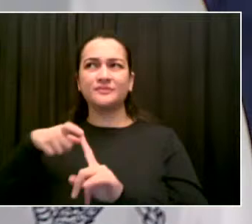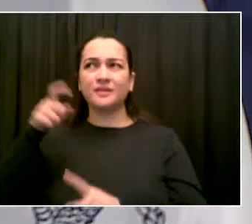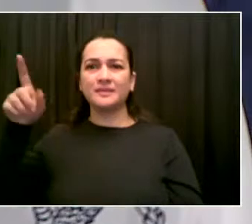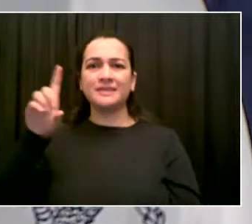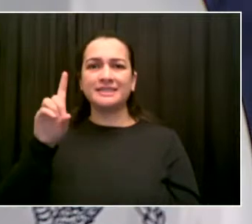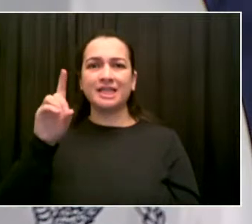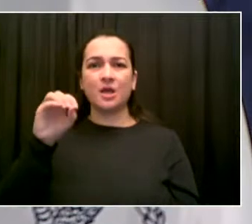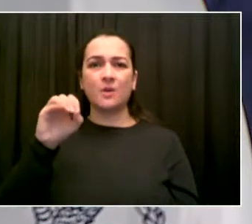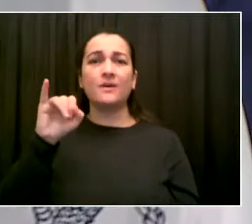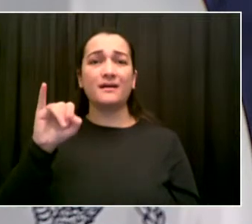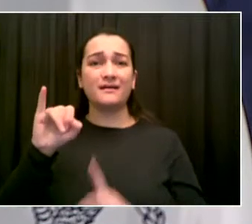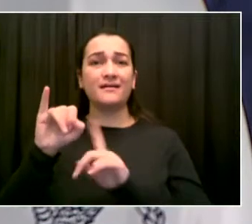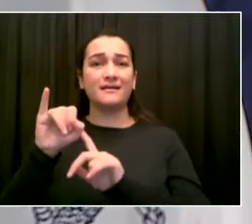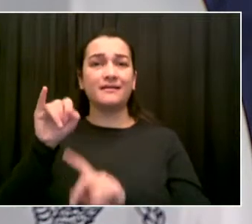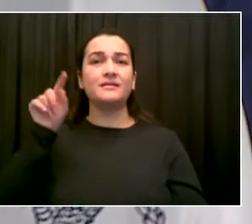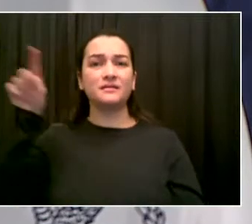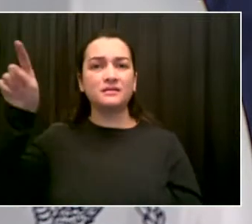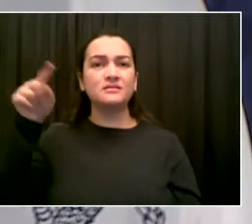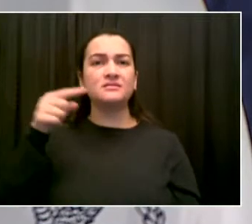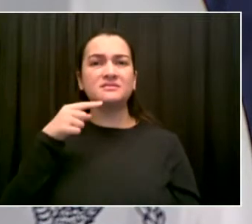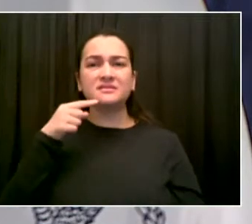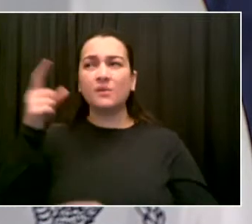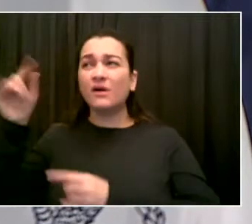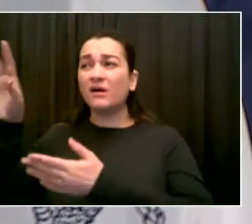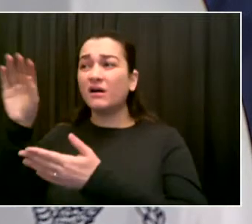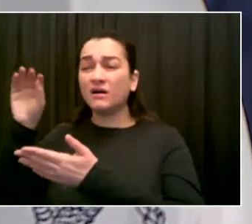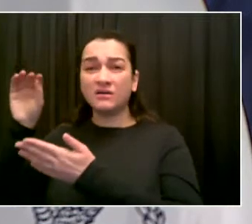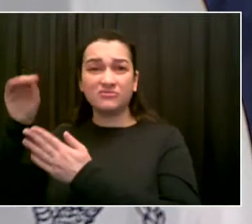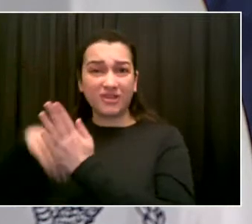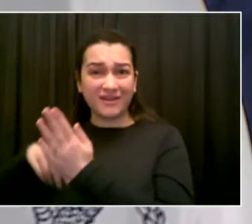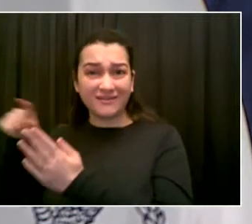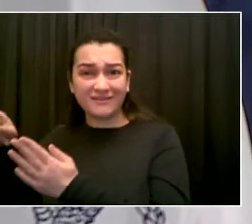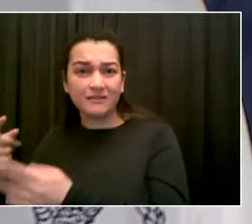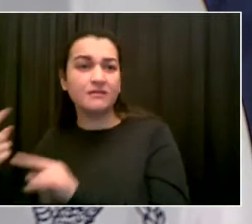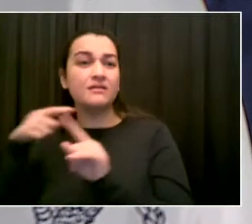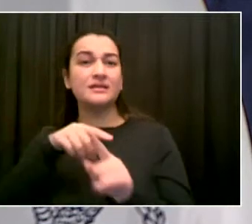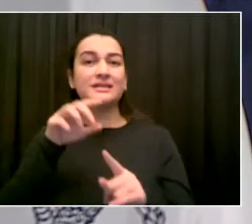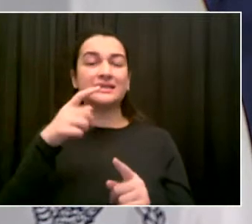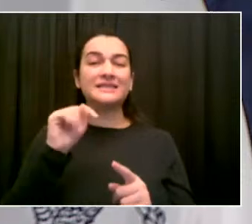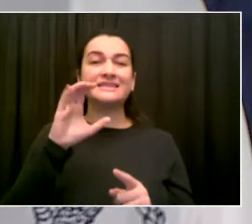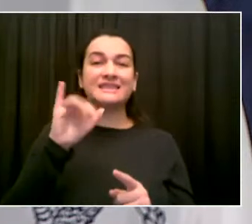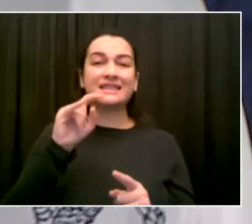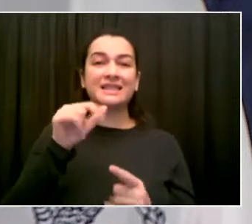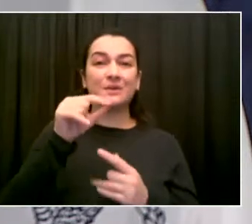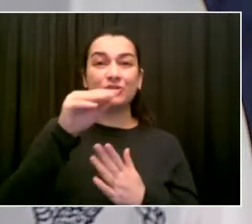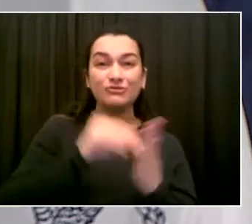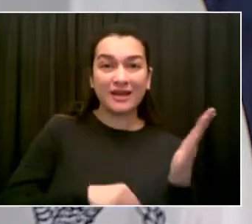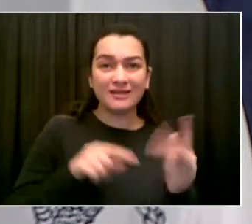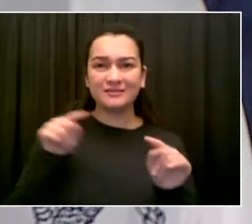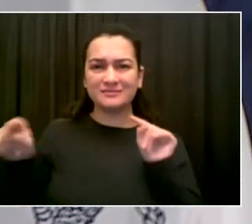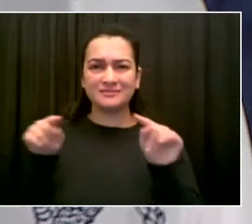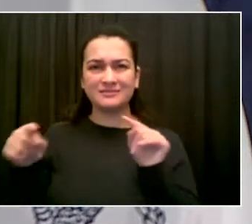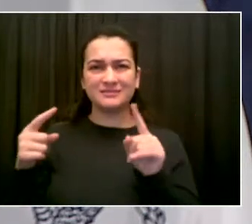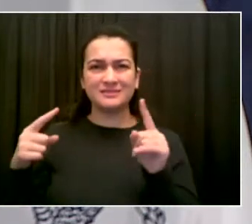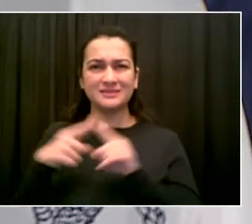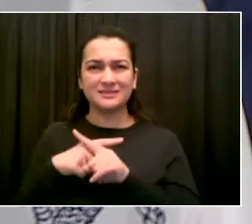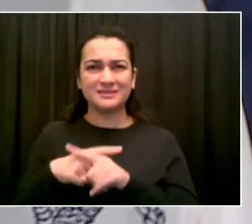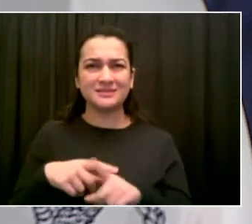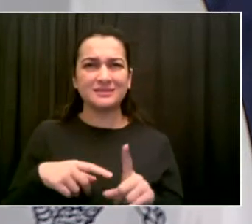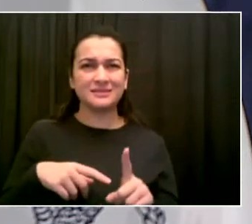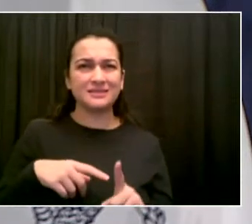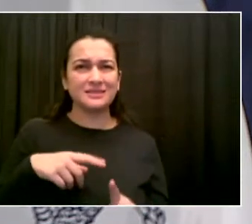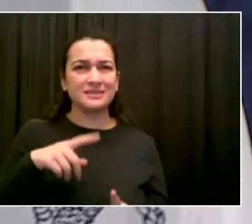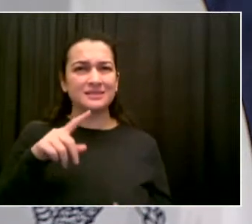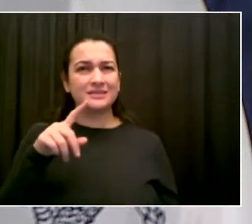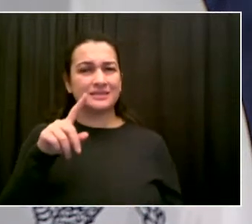I mean, she's saying advice was not always followed. Is that true? You know, Michael, we've talked about this so many times. I'm going to keep it real